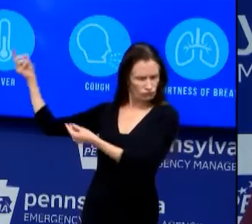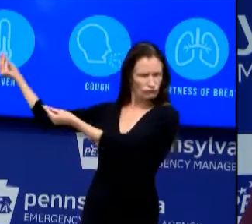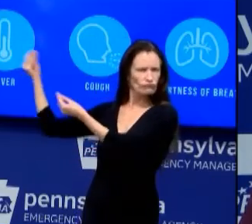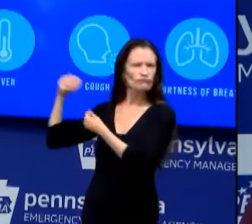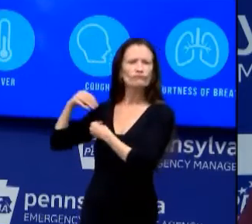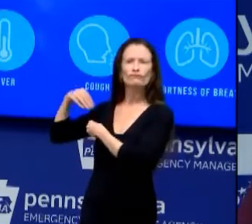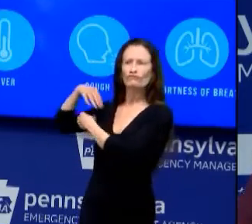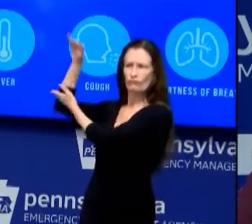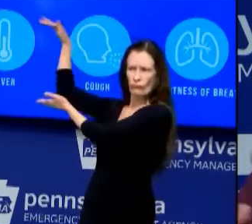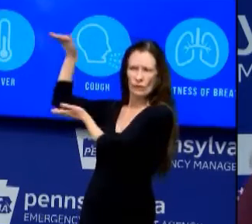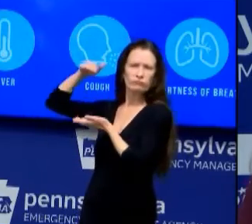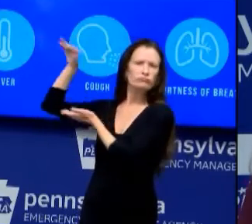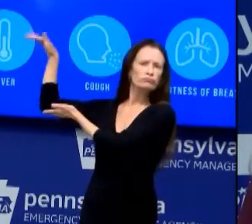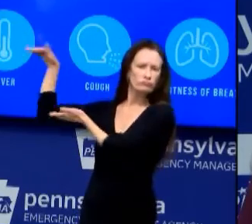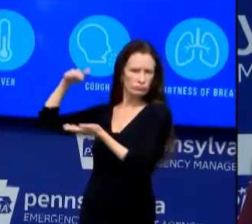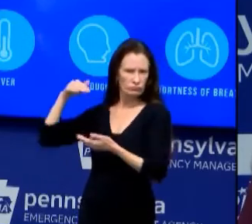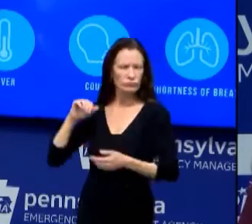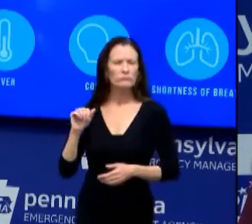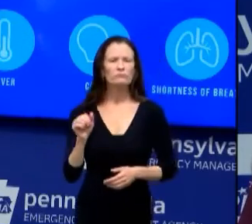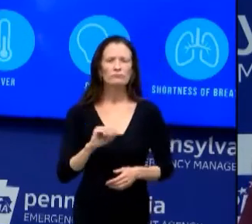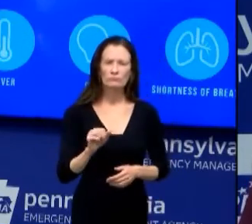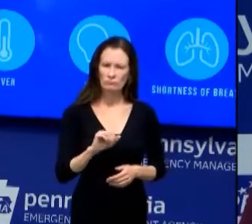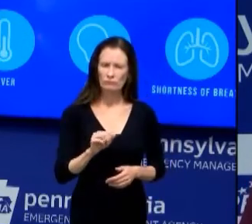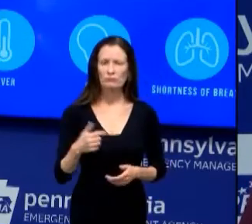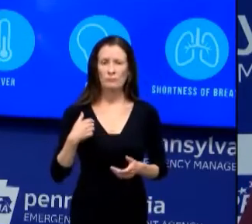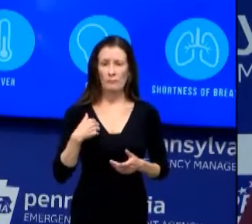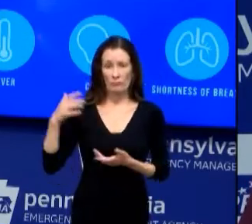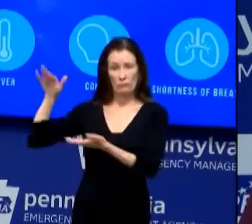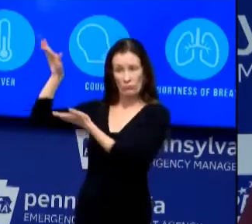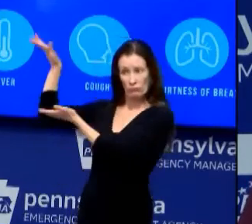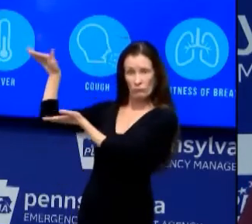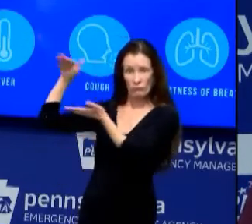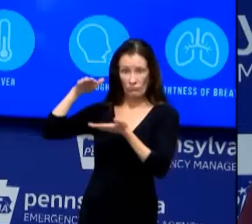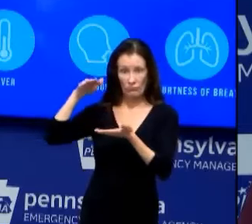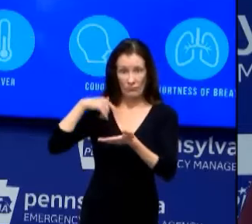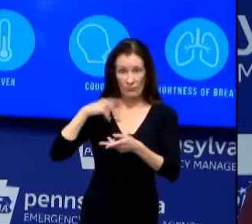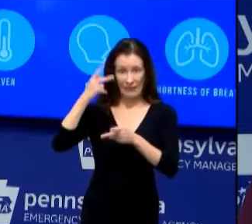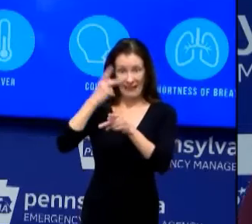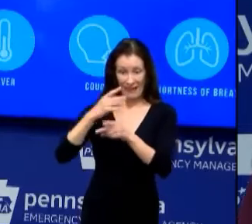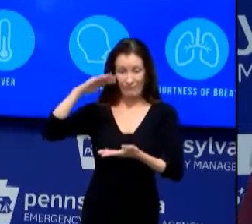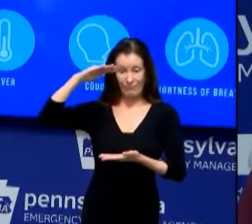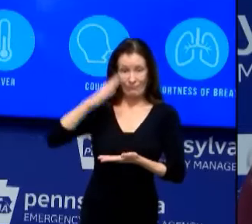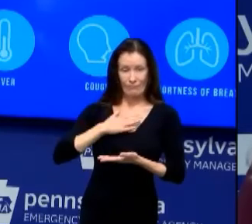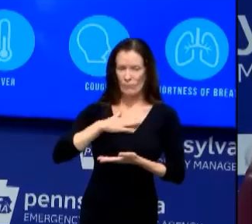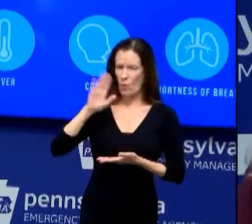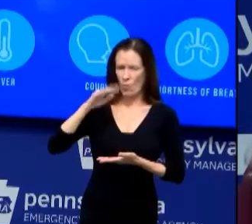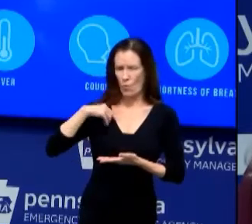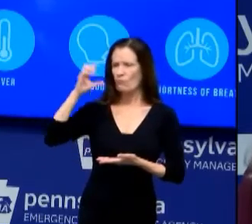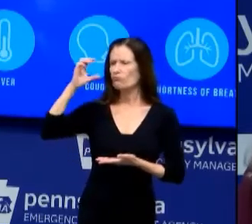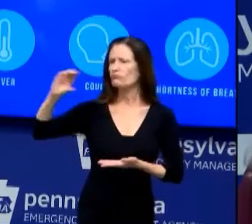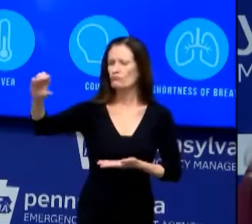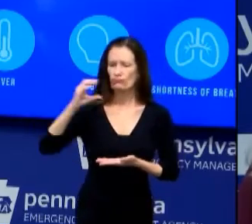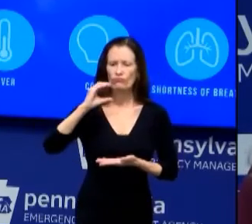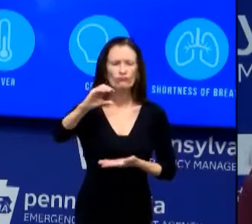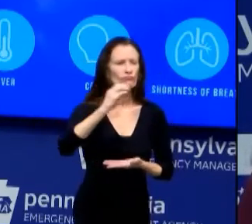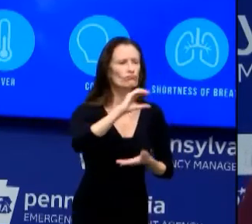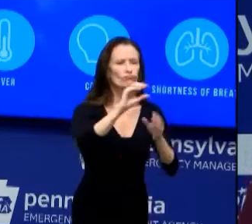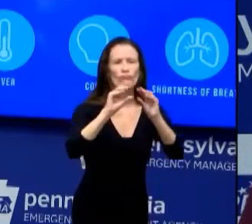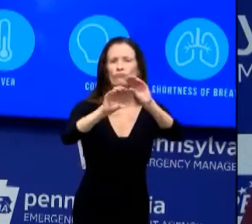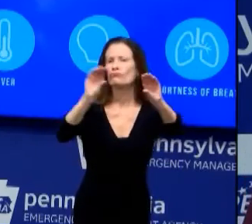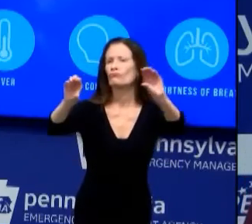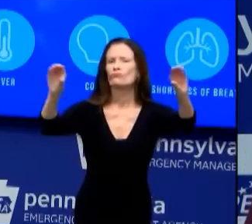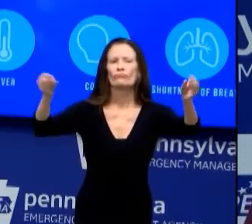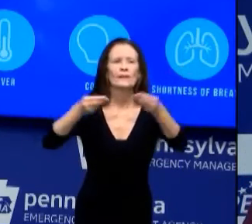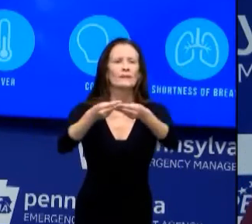we have pushed those out to the hospitals and health systems, as well as PPE to nursing homes and other long-term care